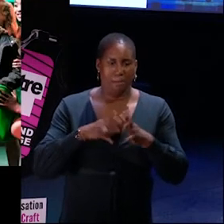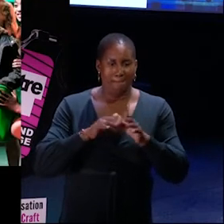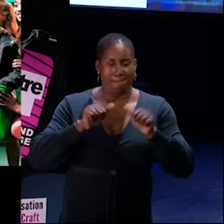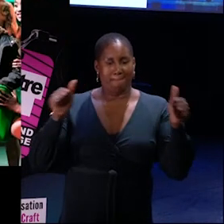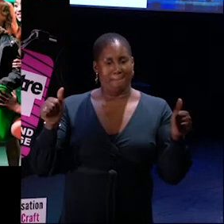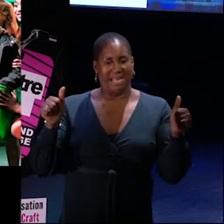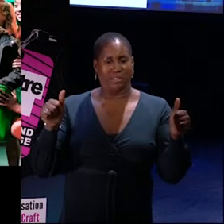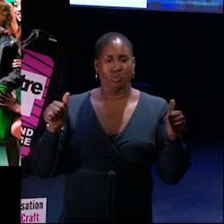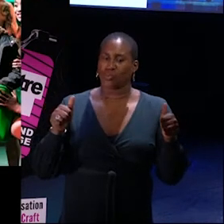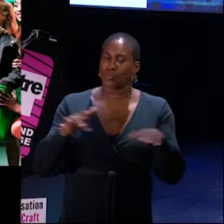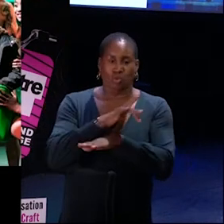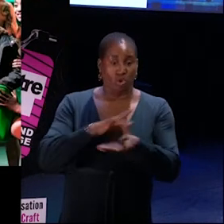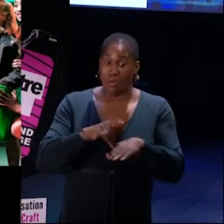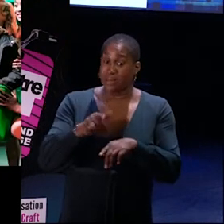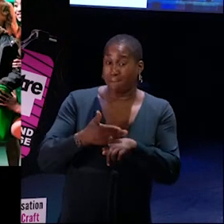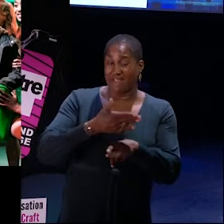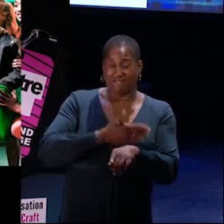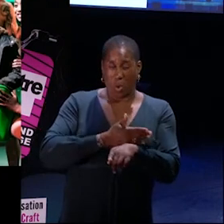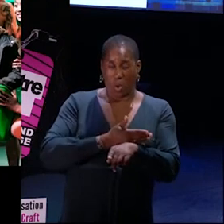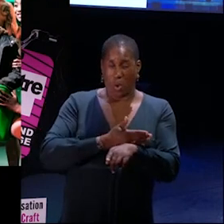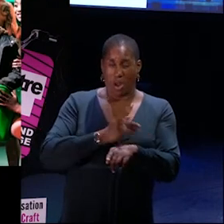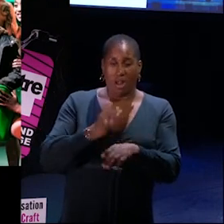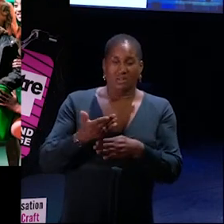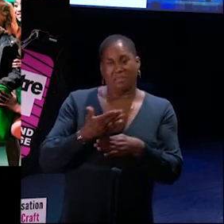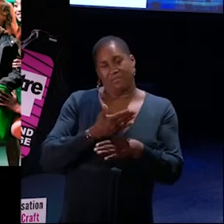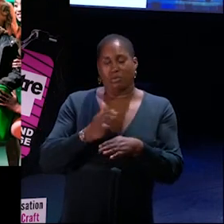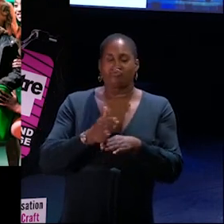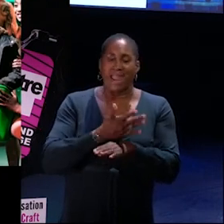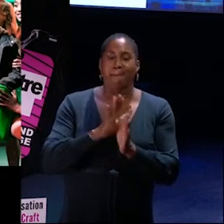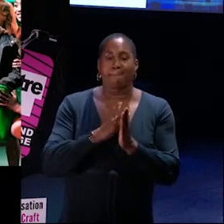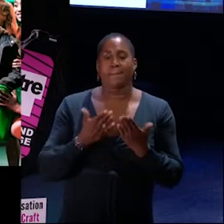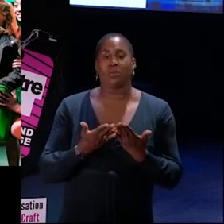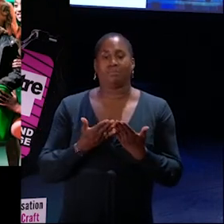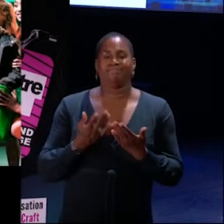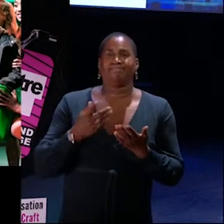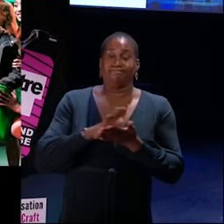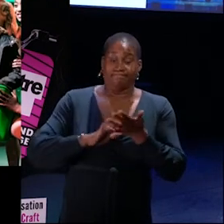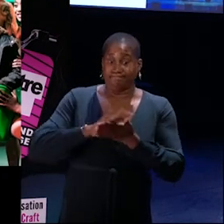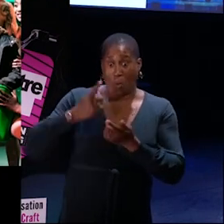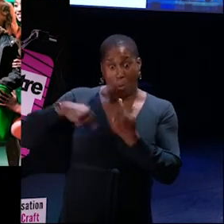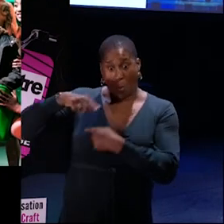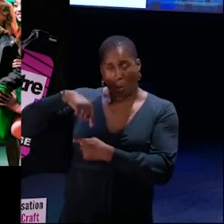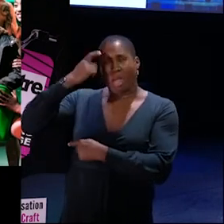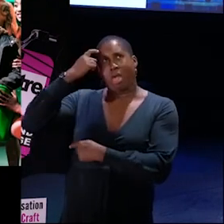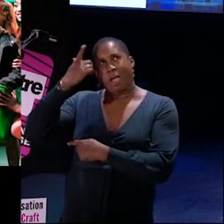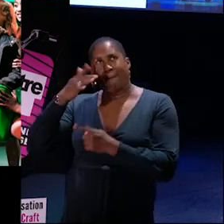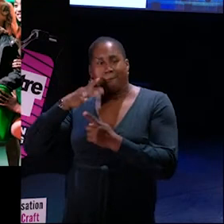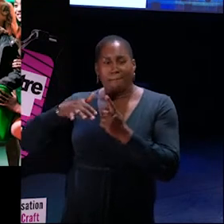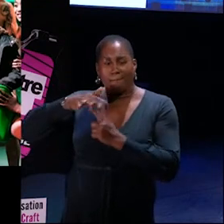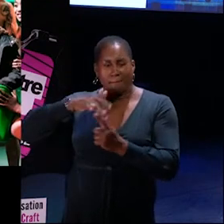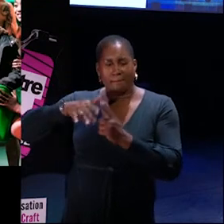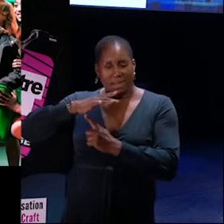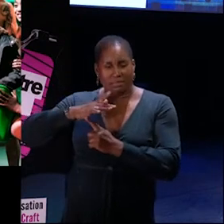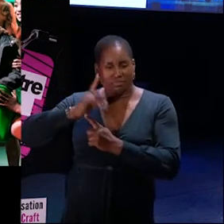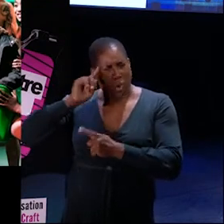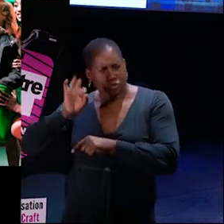was sort of a lot using a lot of our own thinking about how we do things environmentally. And I guess I think the thing for me about the Green Book